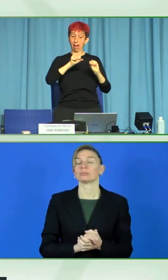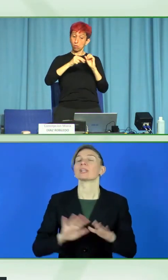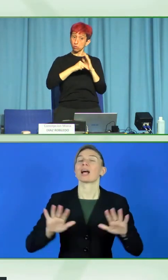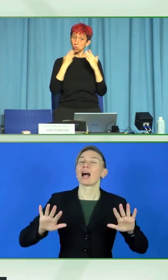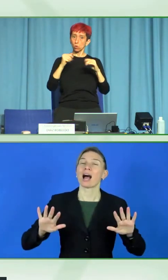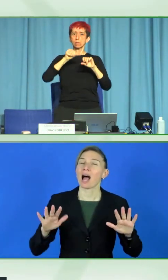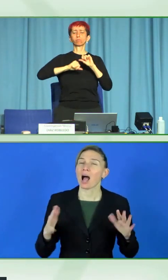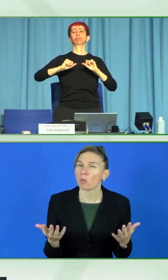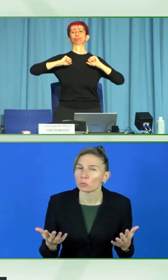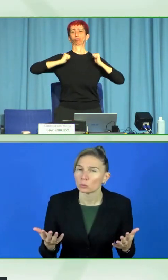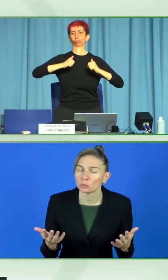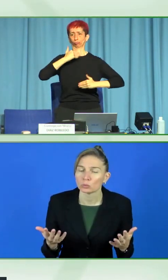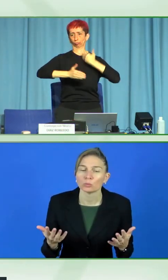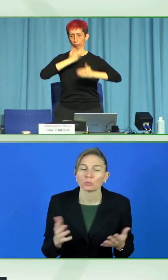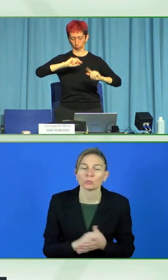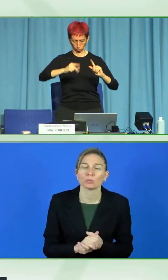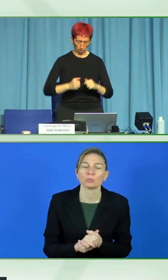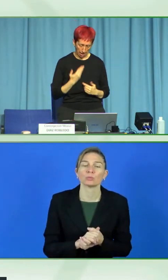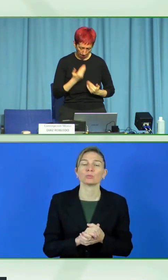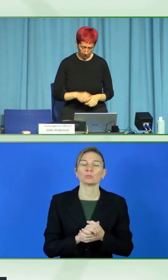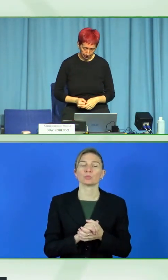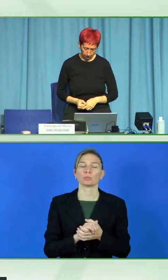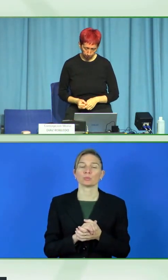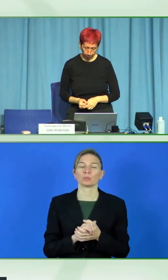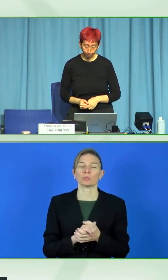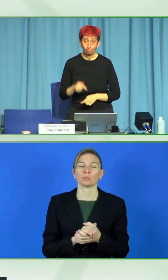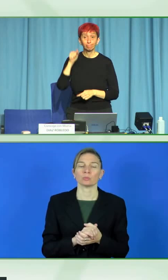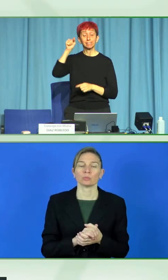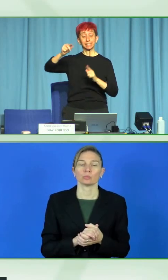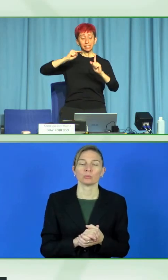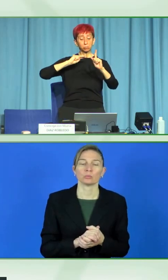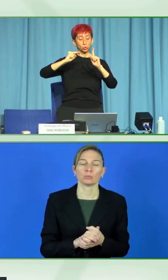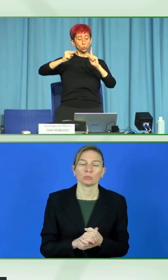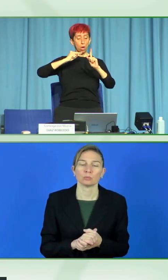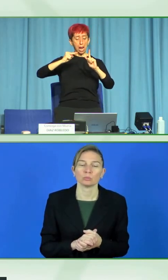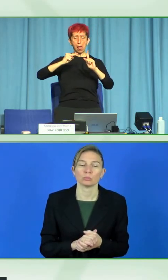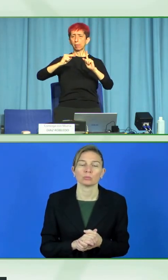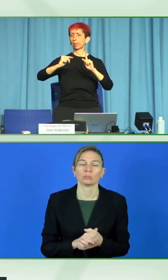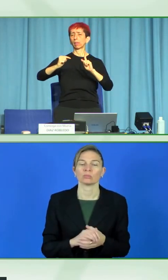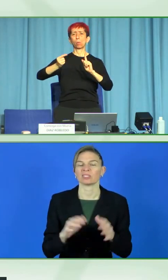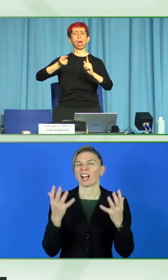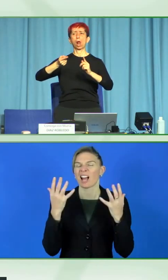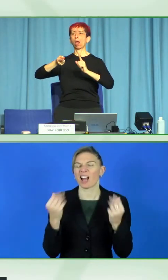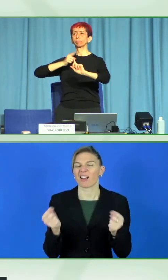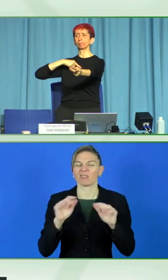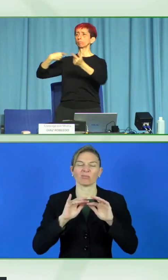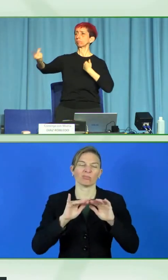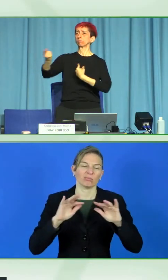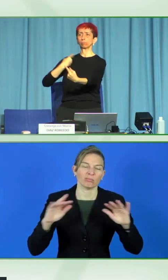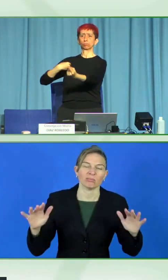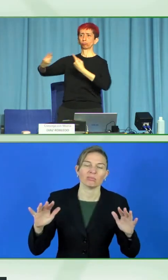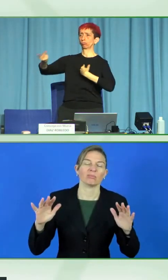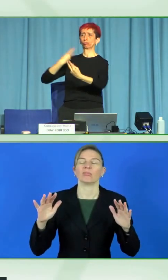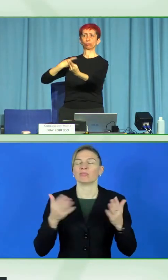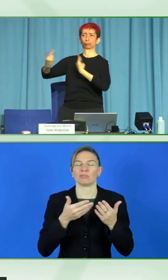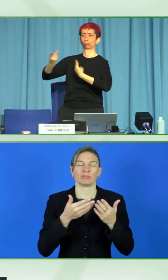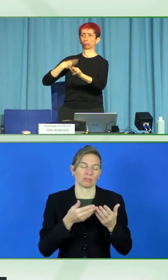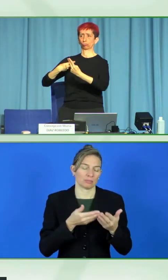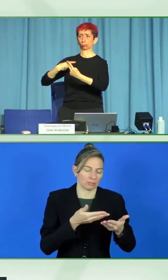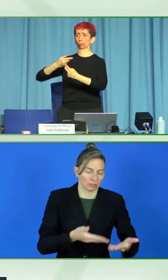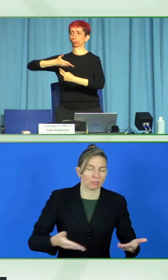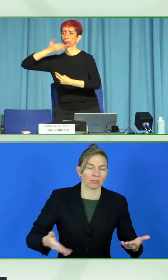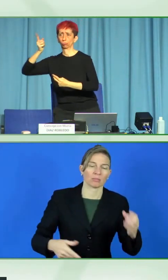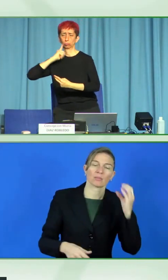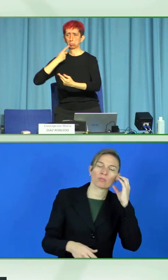Nowadays, we can use different devices like computers, tablets,